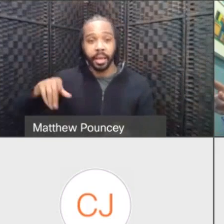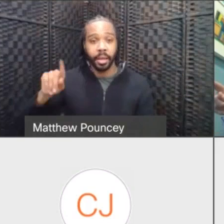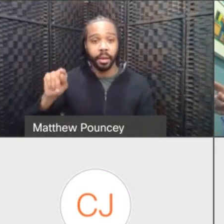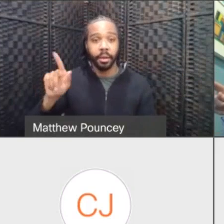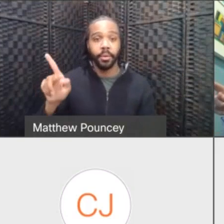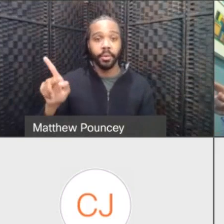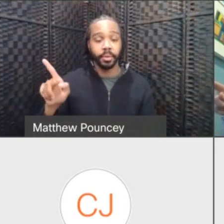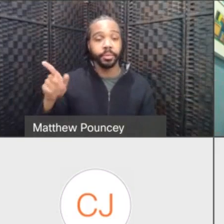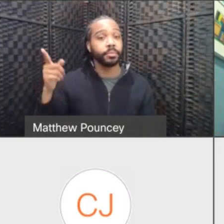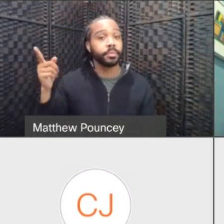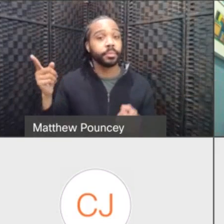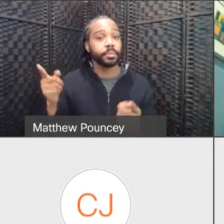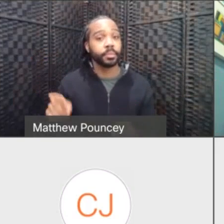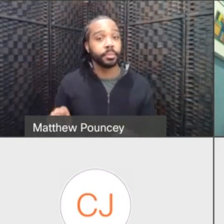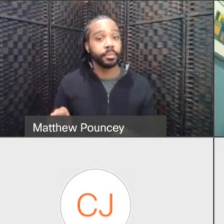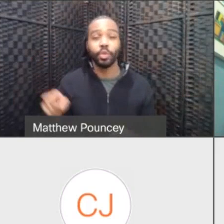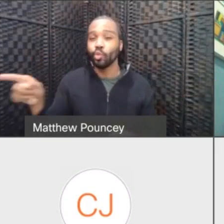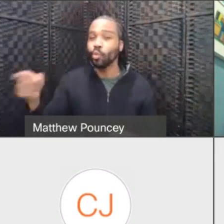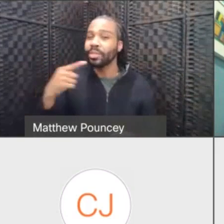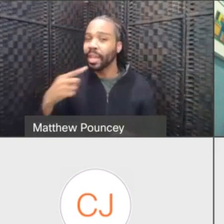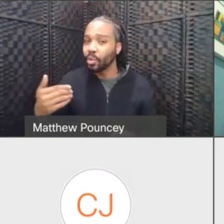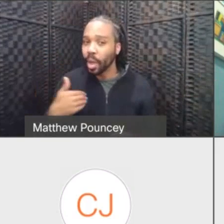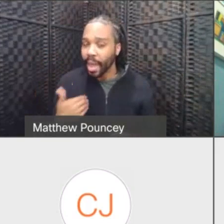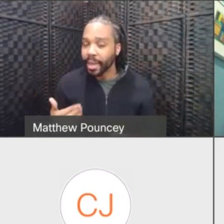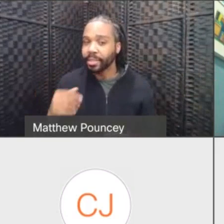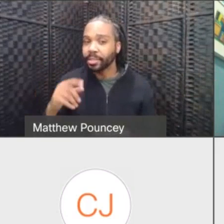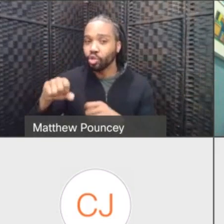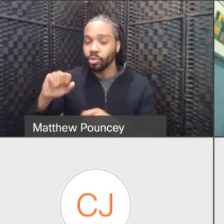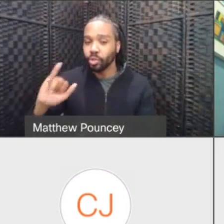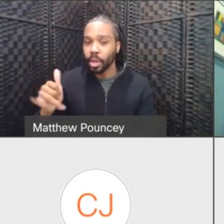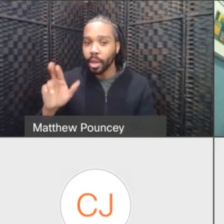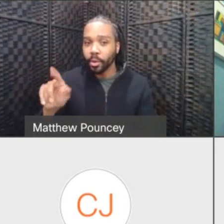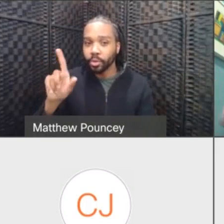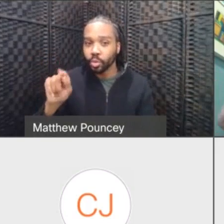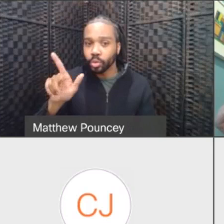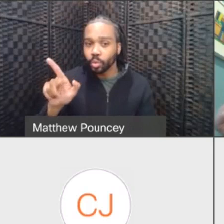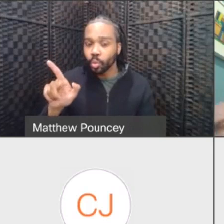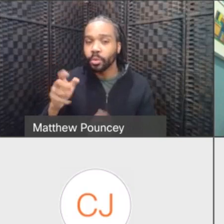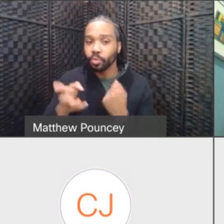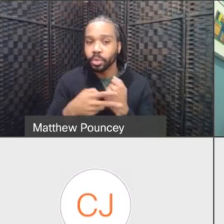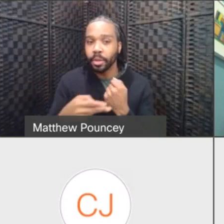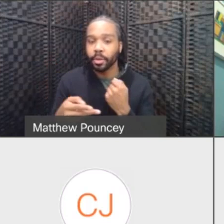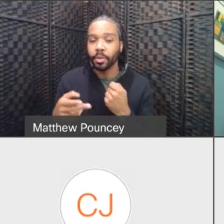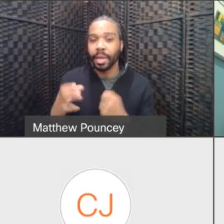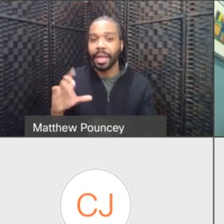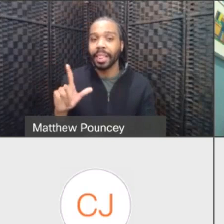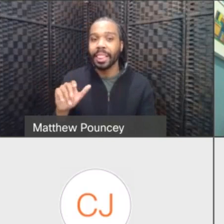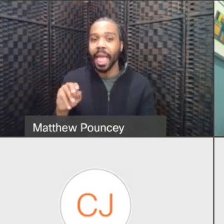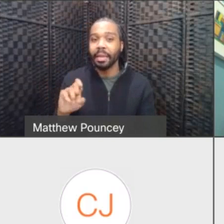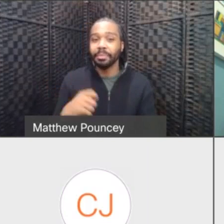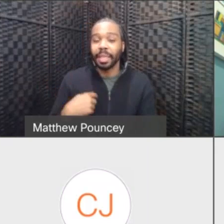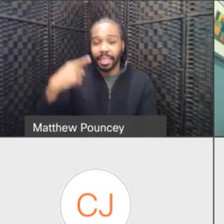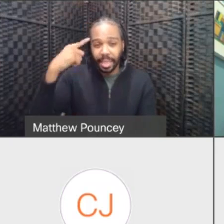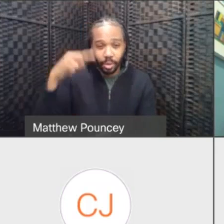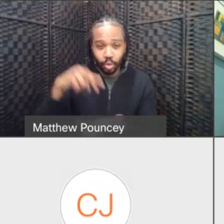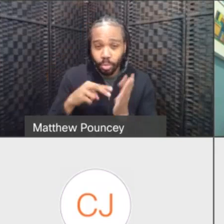was, and when you say you had January 21 retainer claims, I assume you mean January 22 retainer